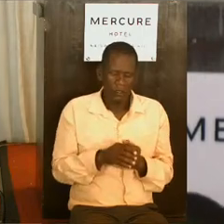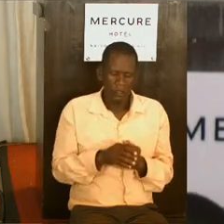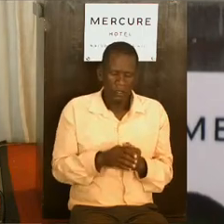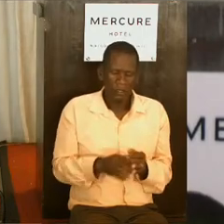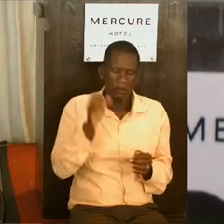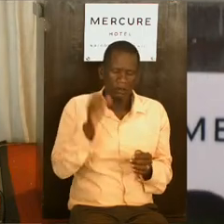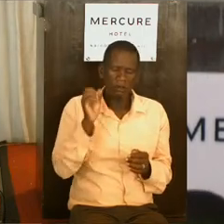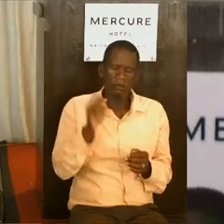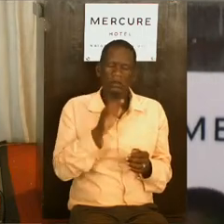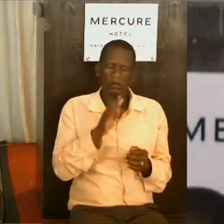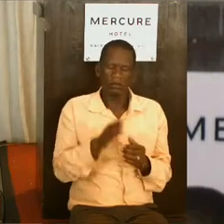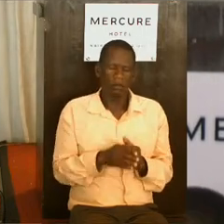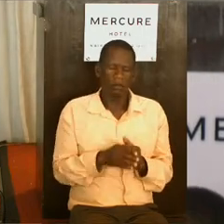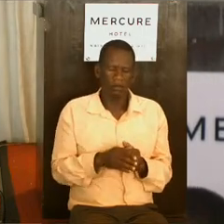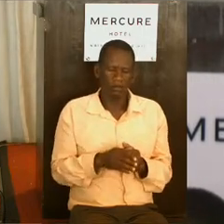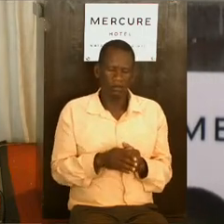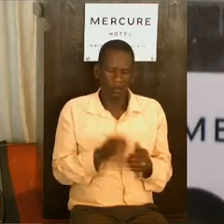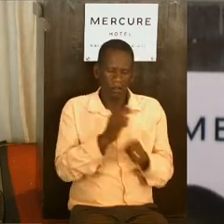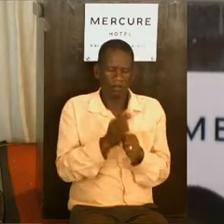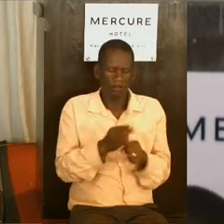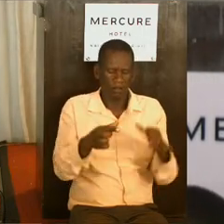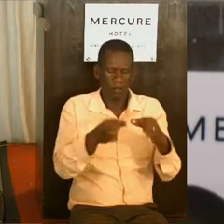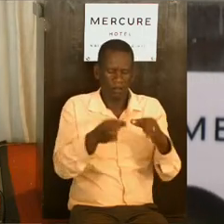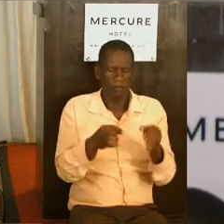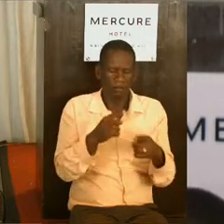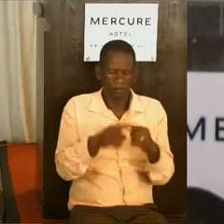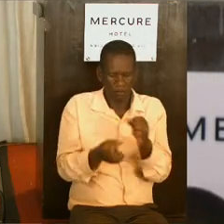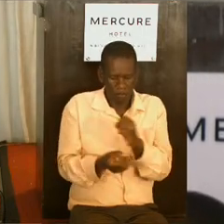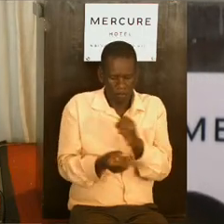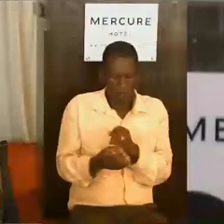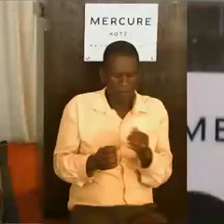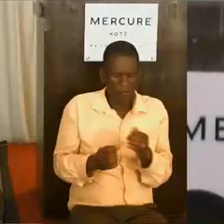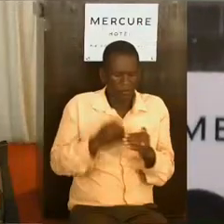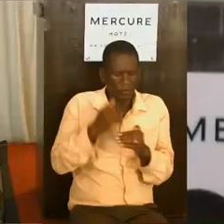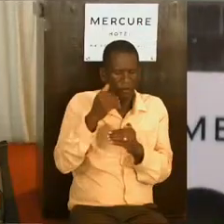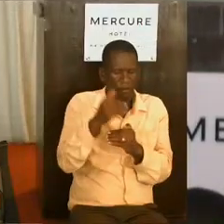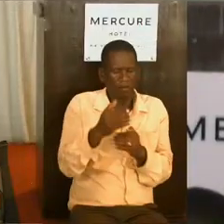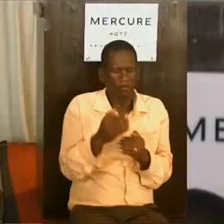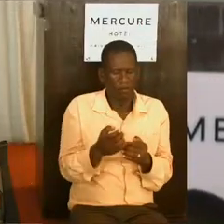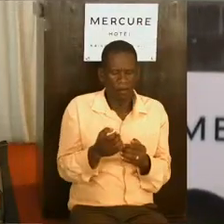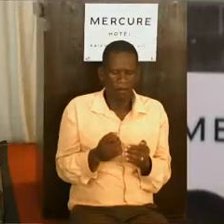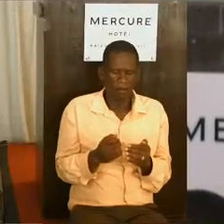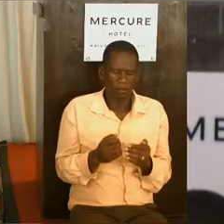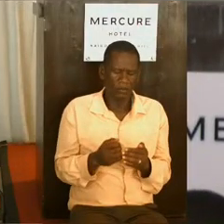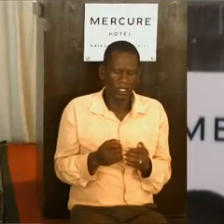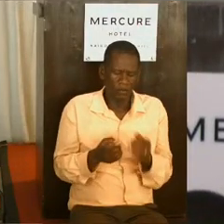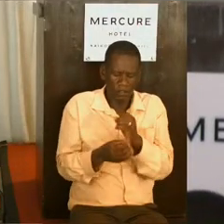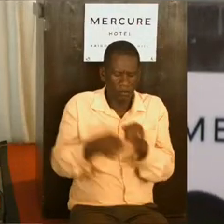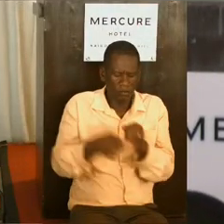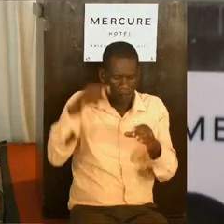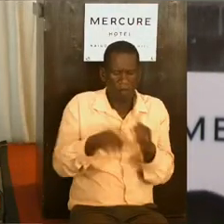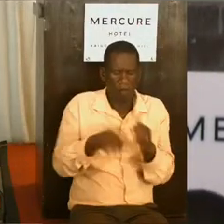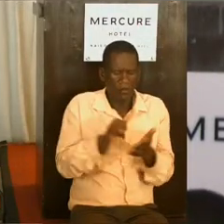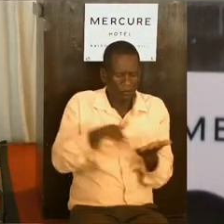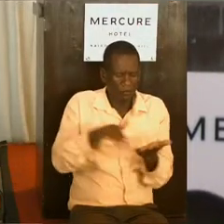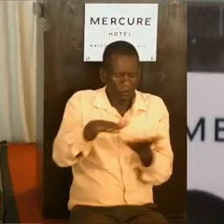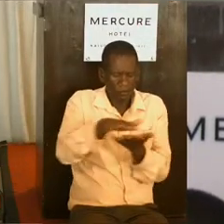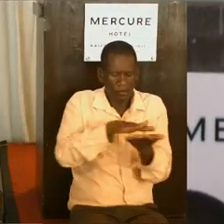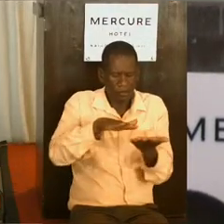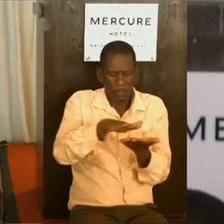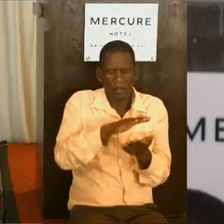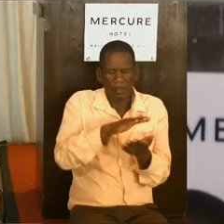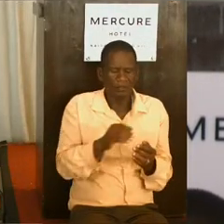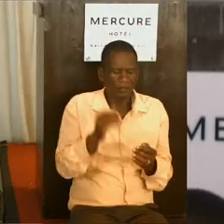should be I'm using those but I'll be explaining a little bit beyond it that fundamental and Elementary